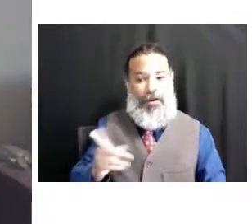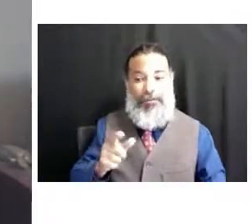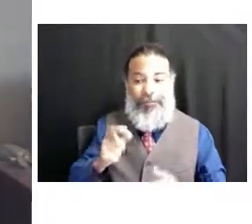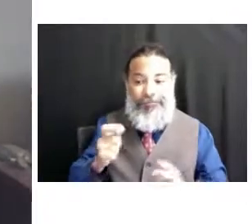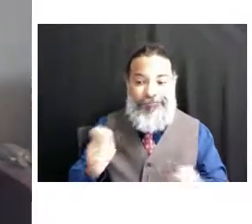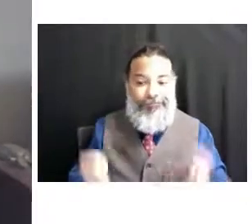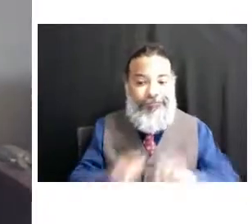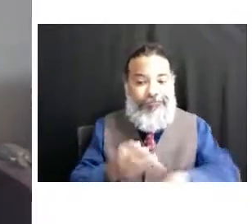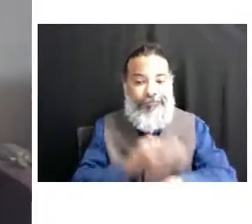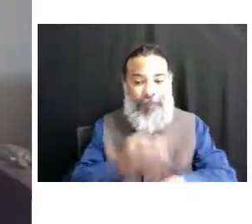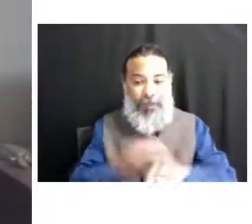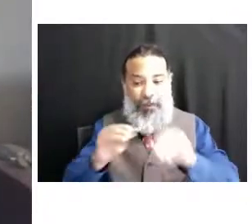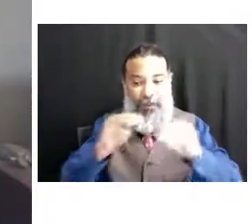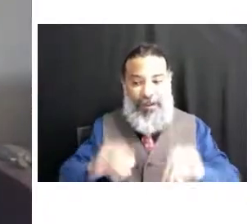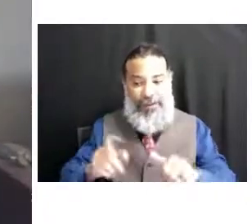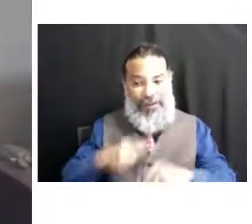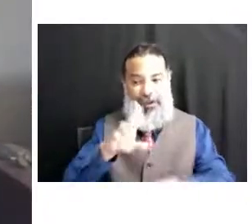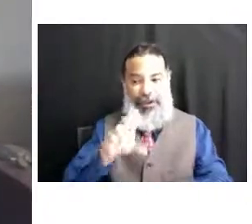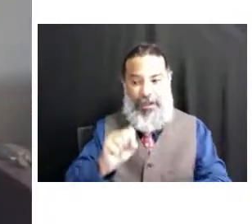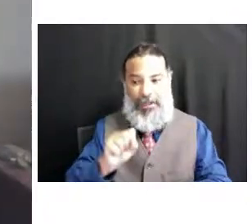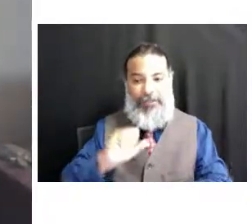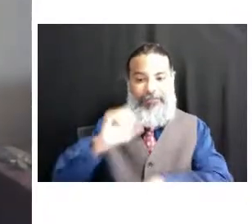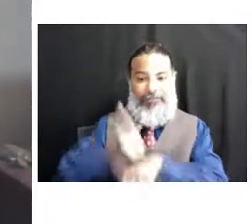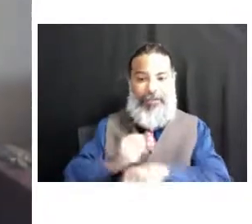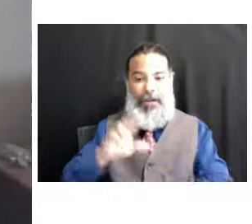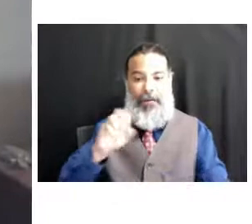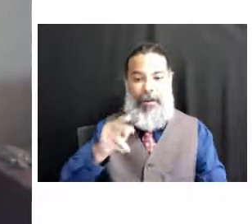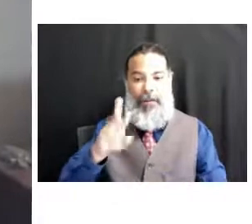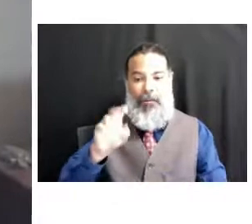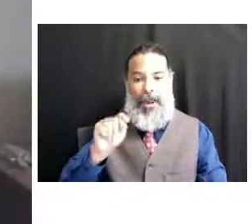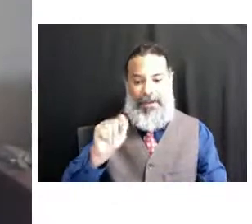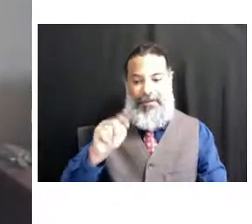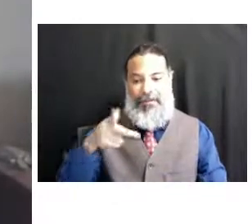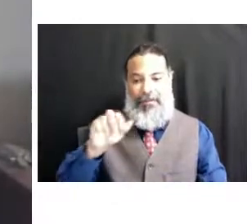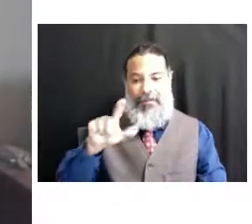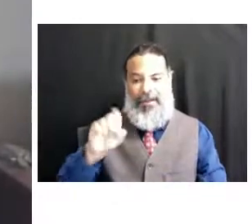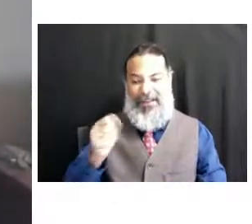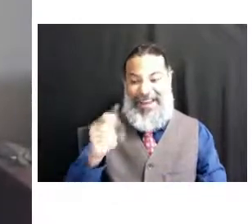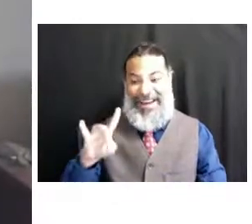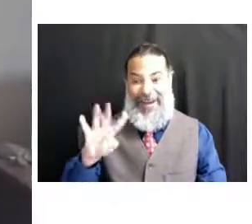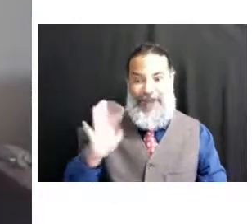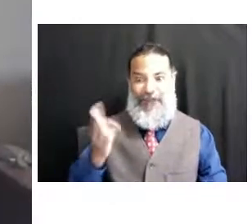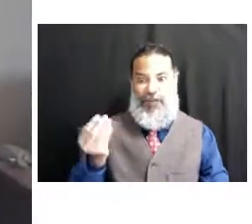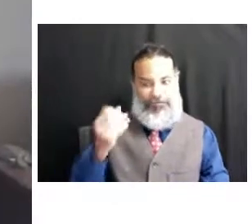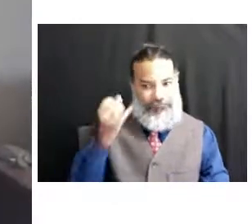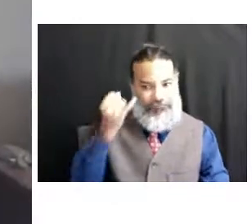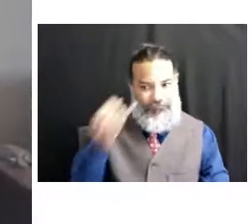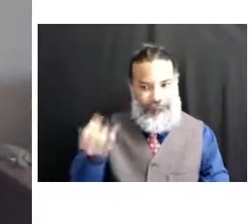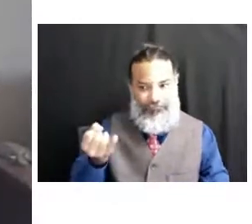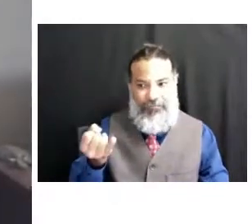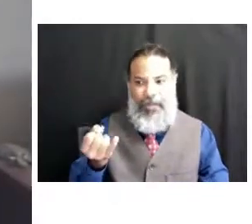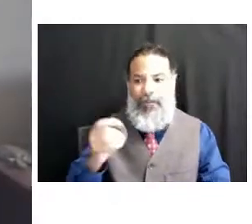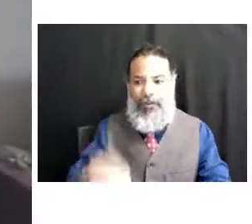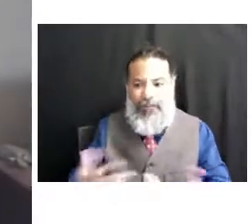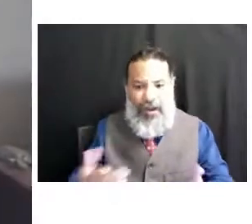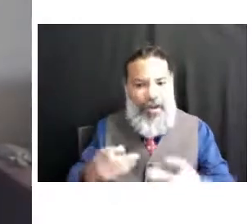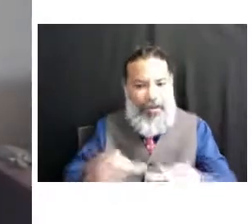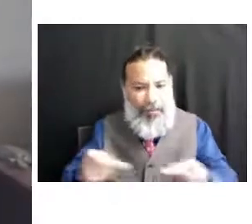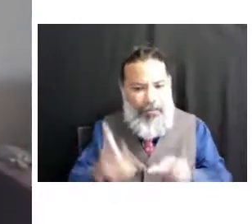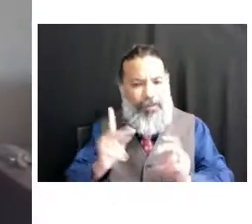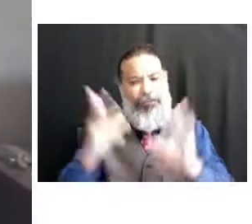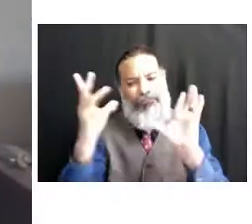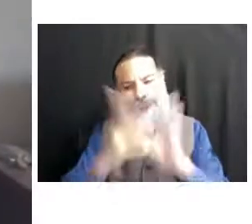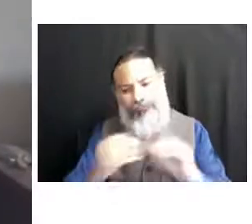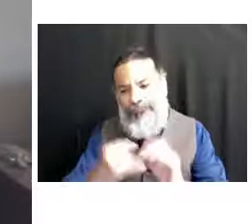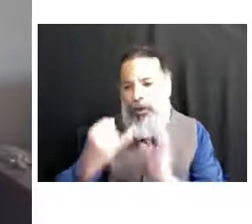United States, established by Rembrandt Peale in 1814, to provide a showcase for the city's storytellers, its artists